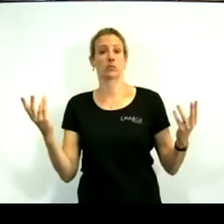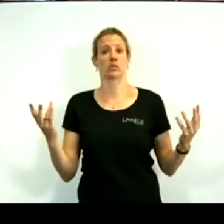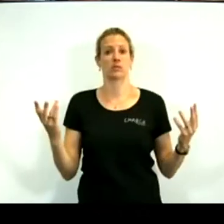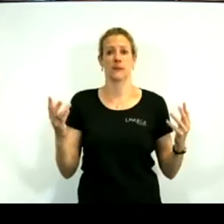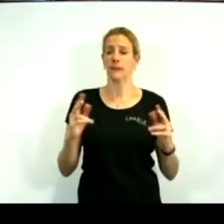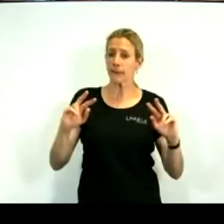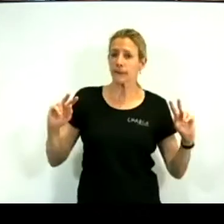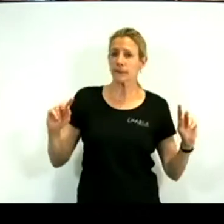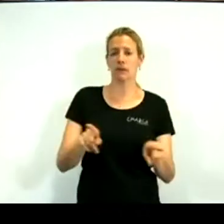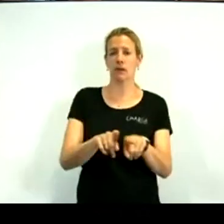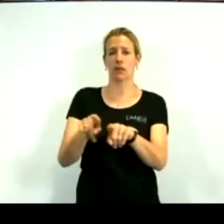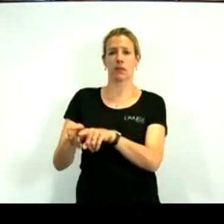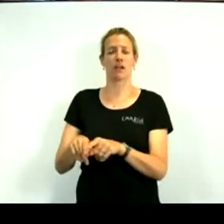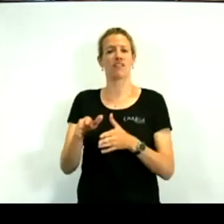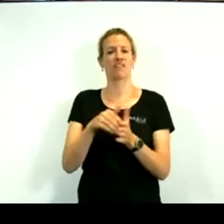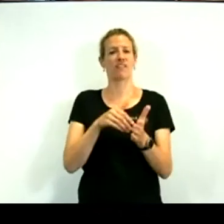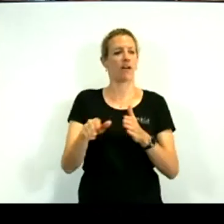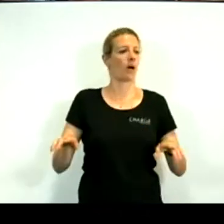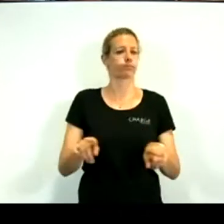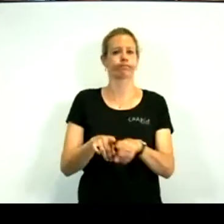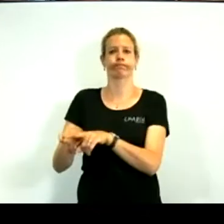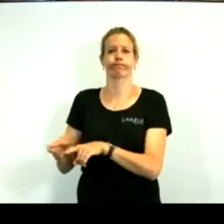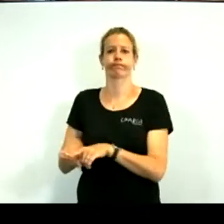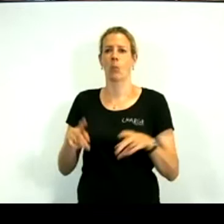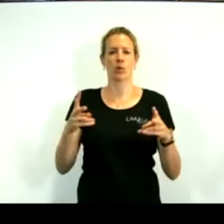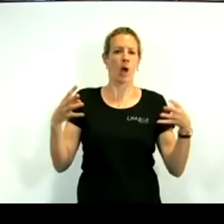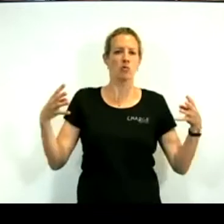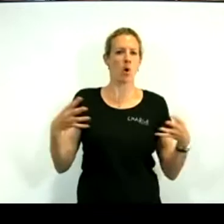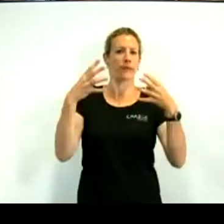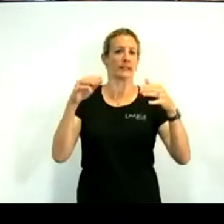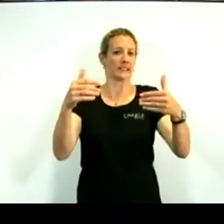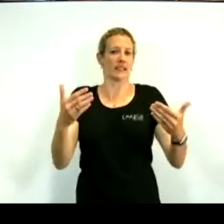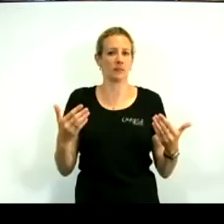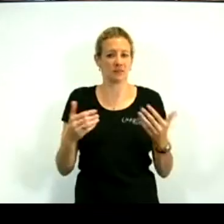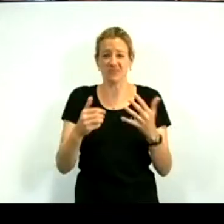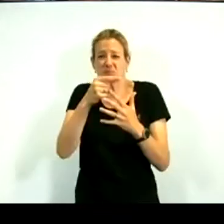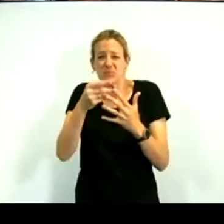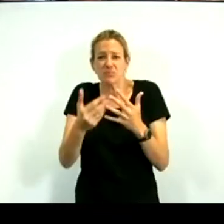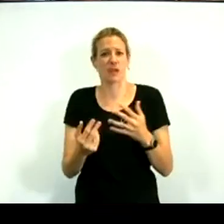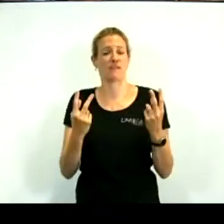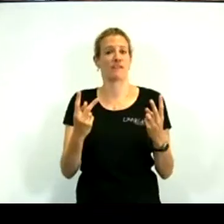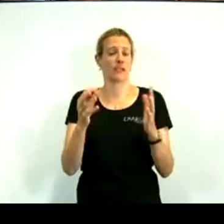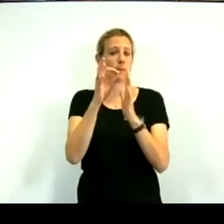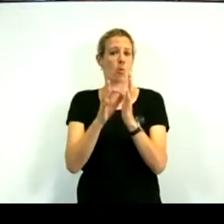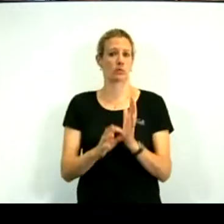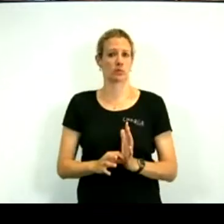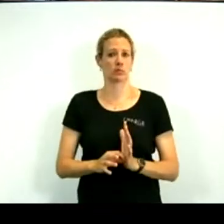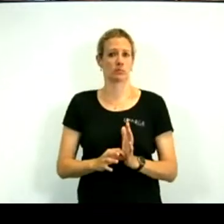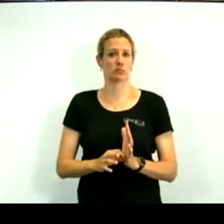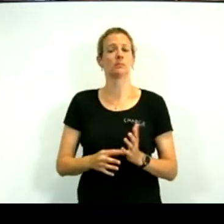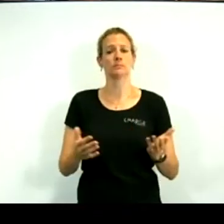color contrast? And all those kinds of issues, which teachers of the visually impaired are very good